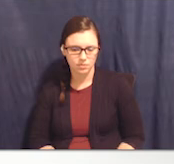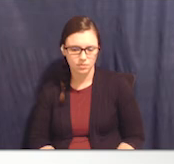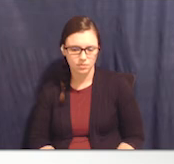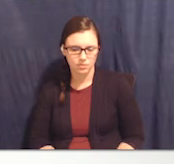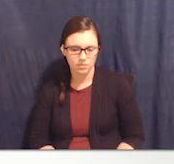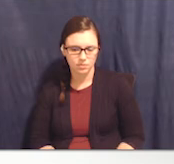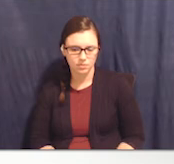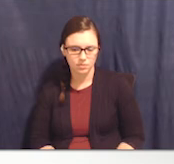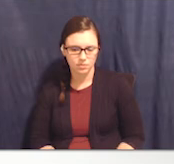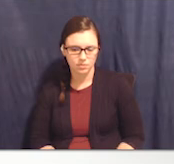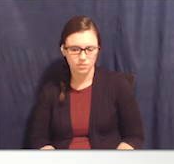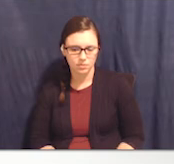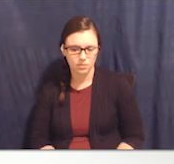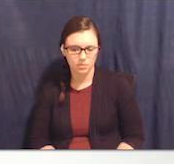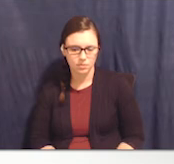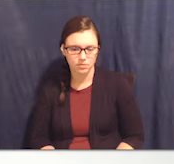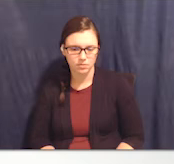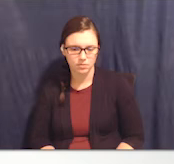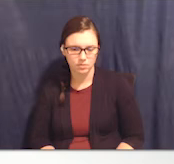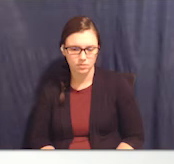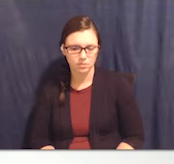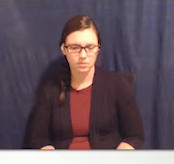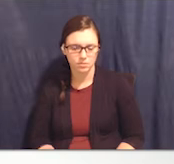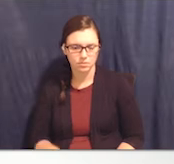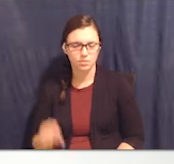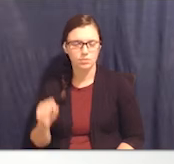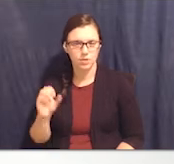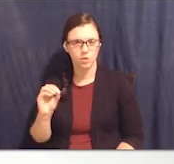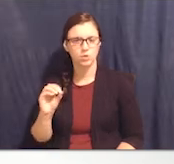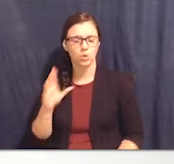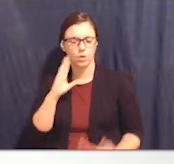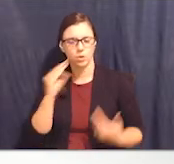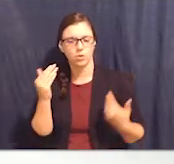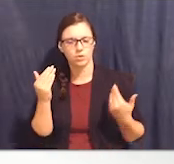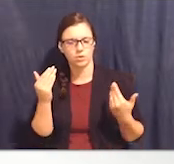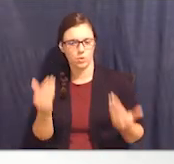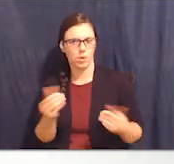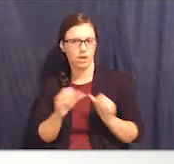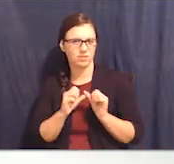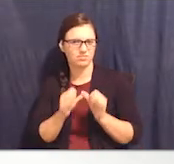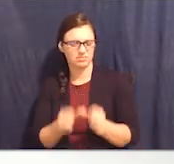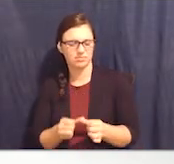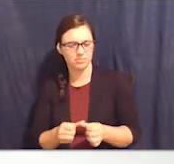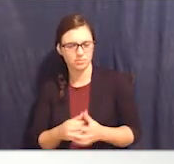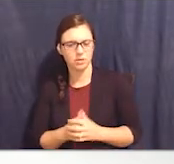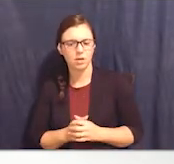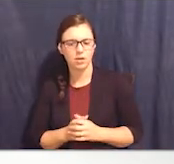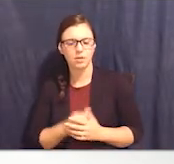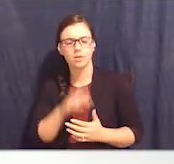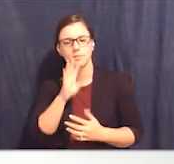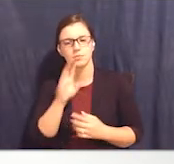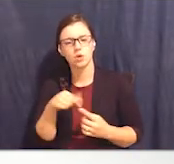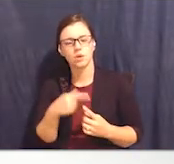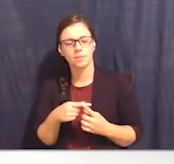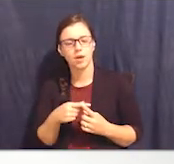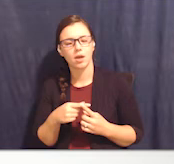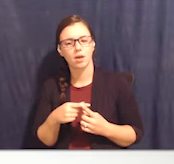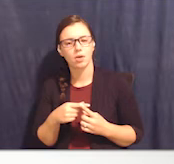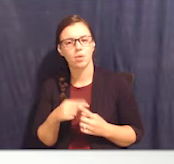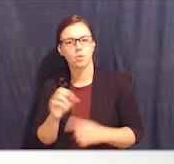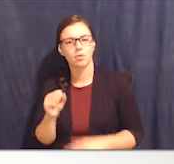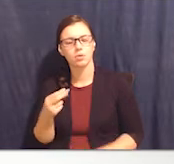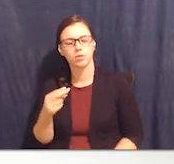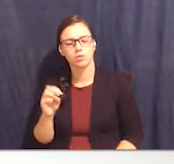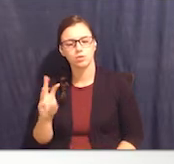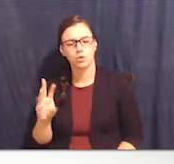then they are there to meet with parents in a Zoom room. So this will be in January or February of